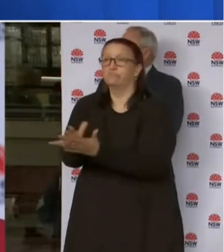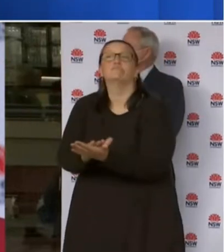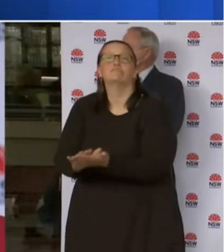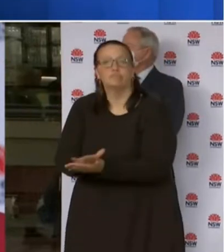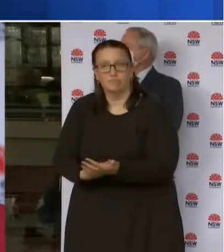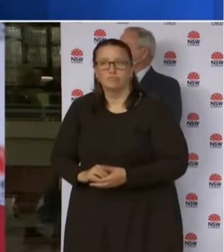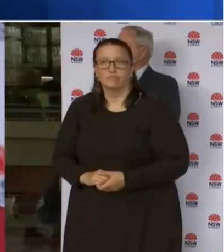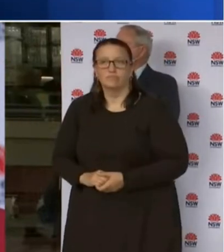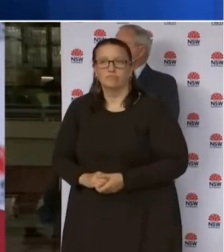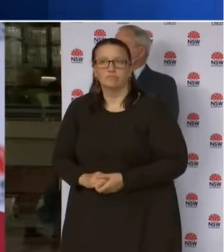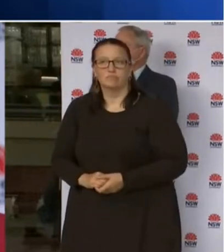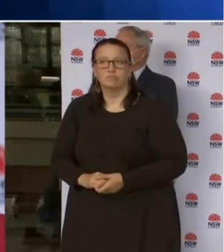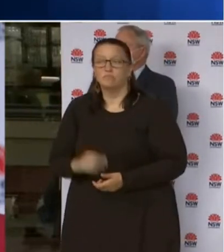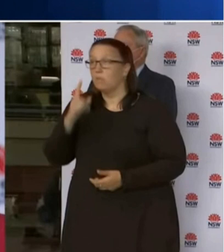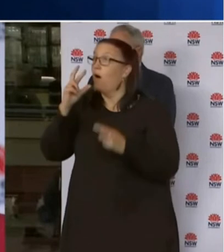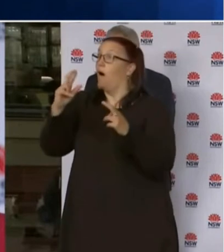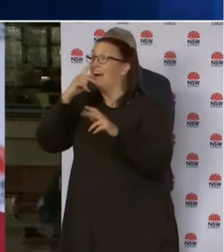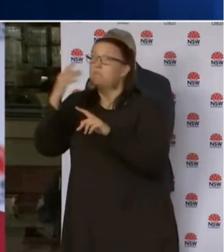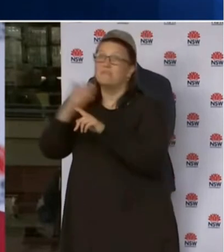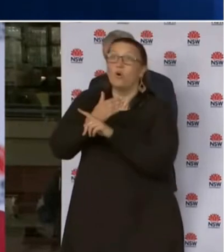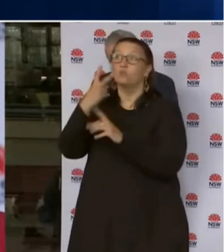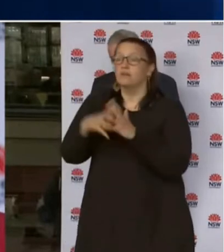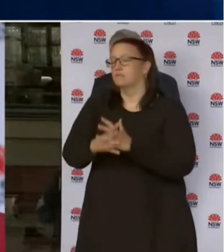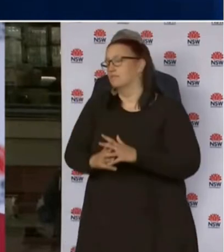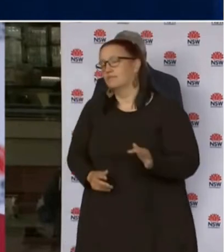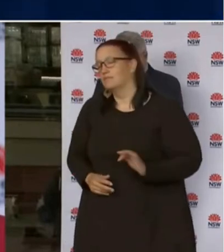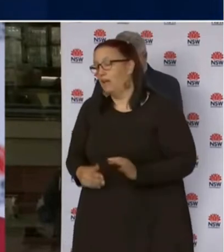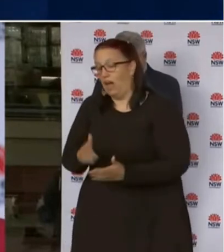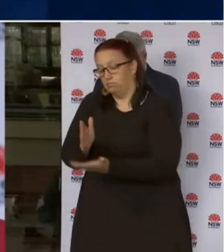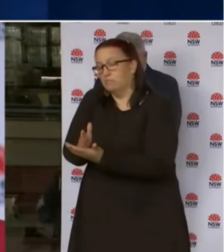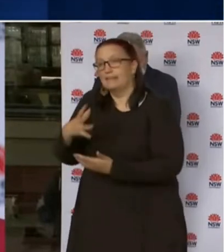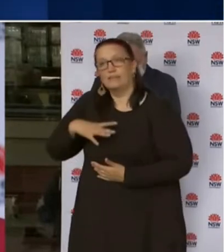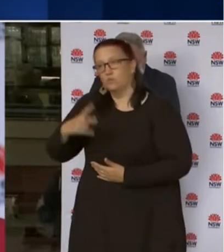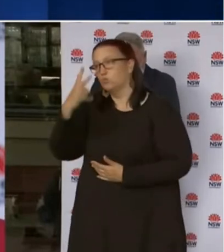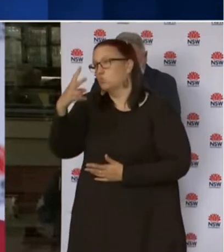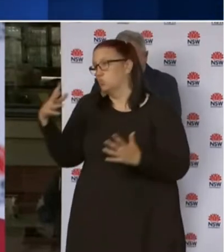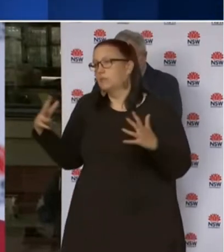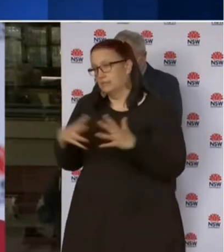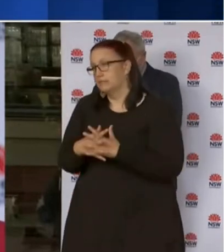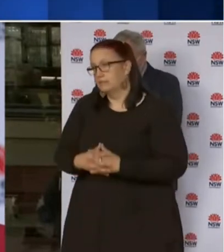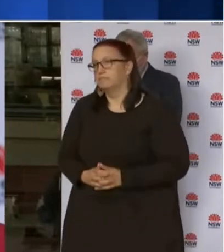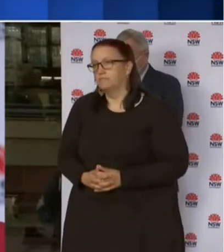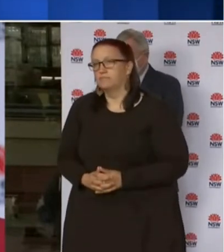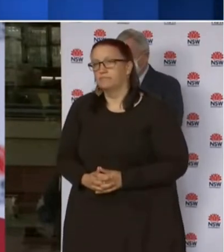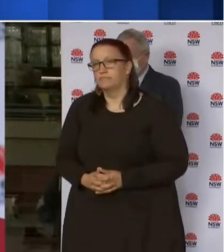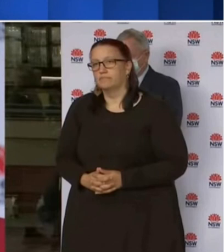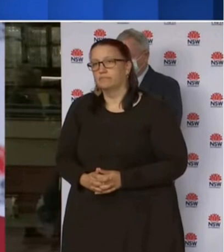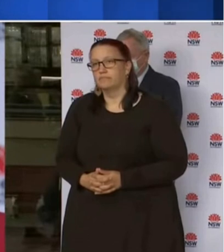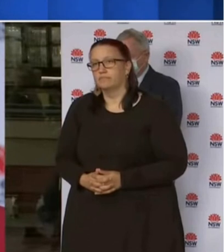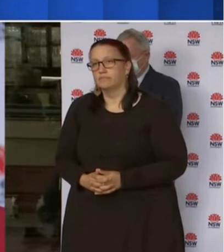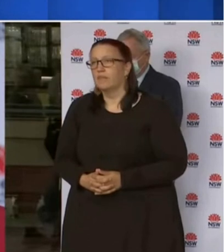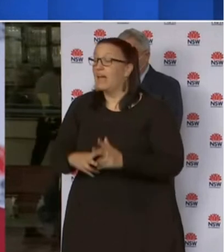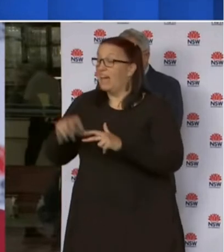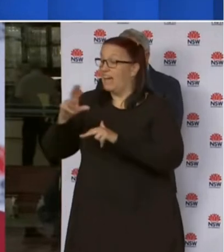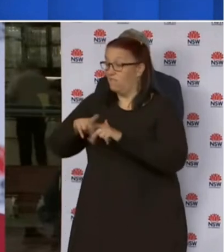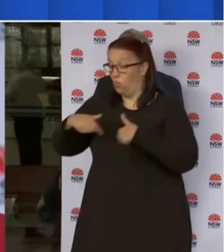and it doesn't matter when you do the lockdown. If you're doing a lockdown because of concern of unlinked cases and cases that need to